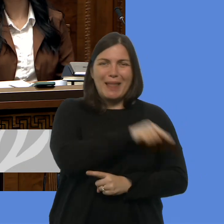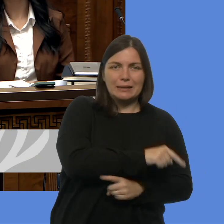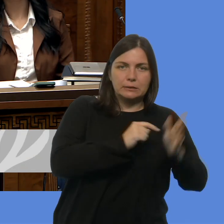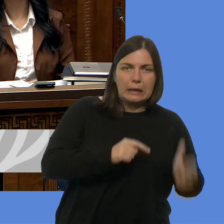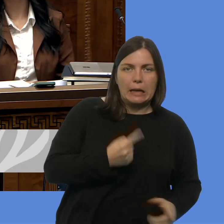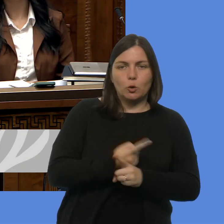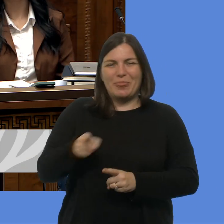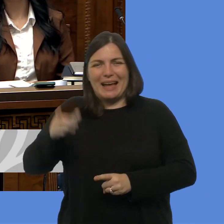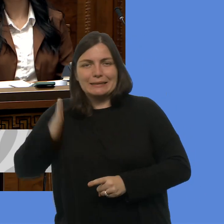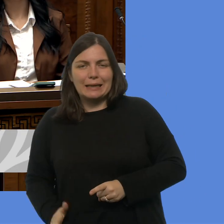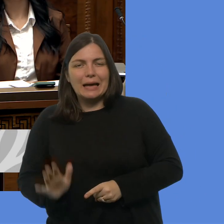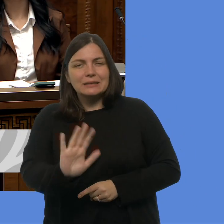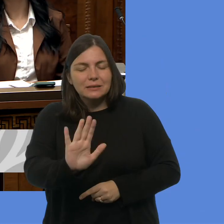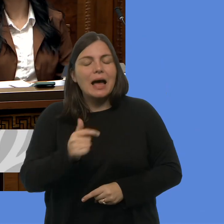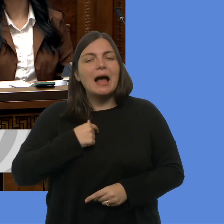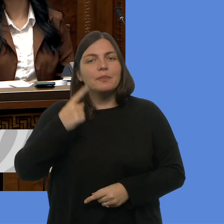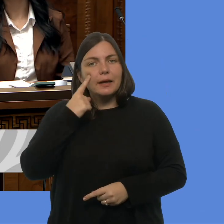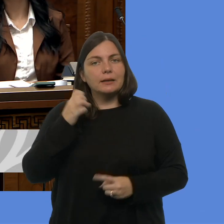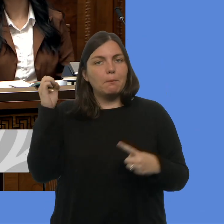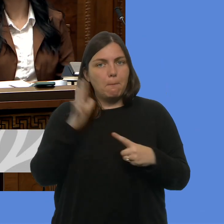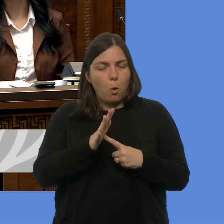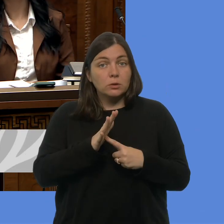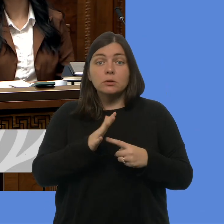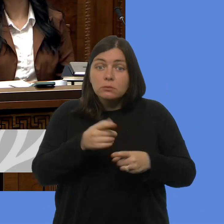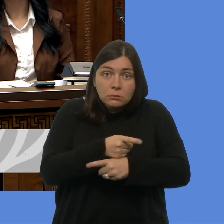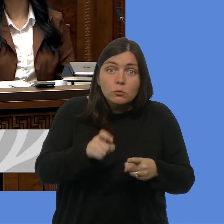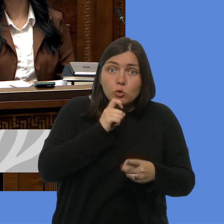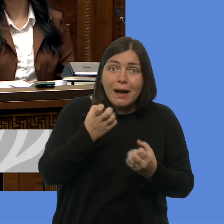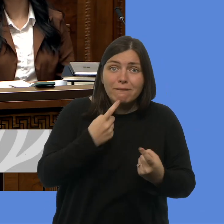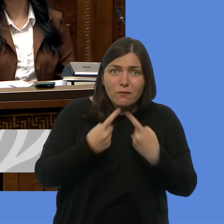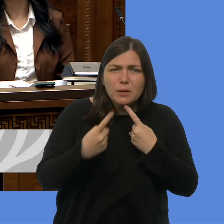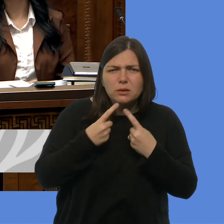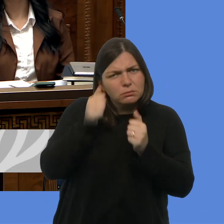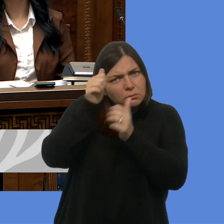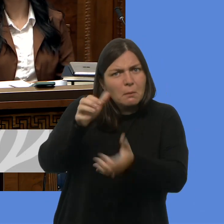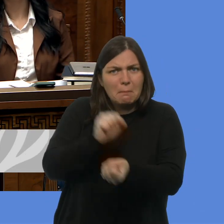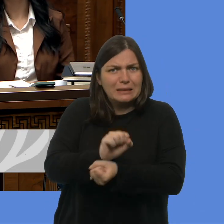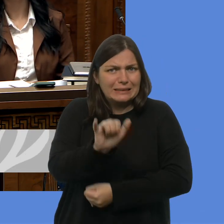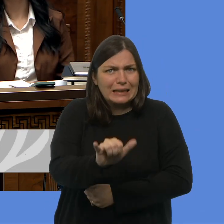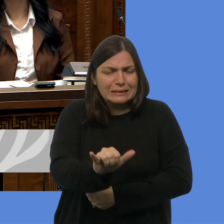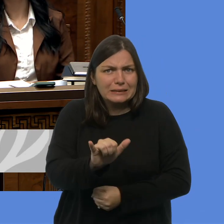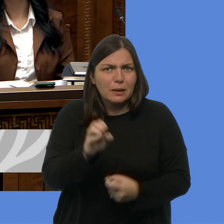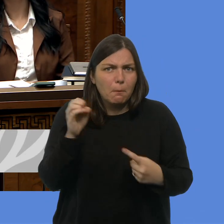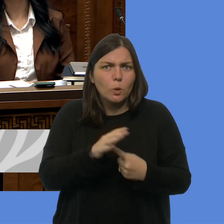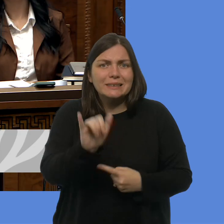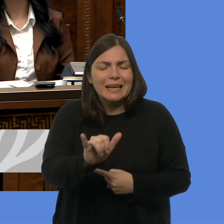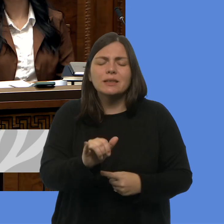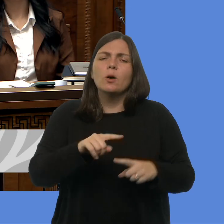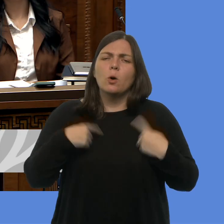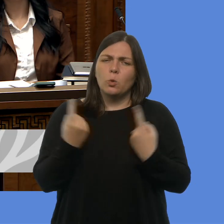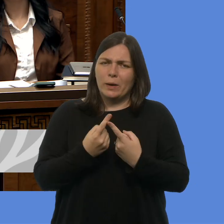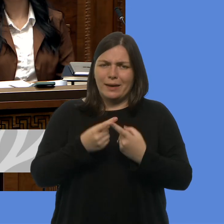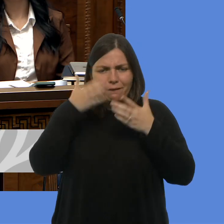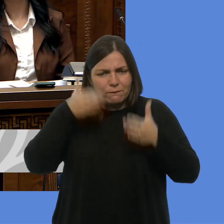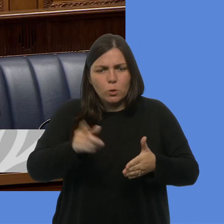that we deal with the past holistically. I think it's important that people information do come forward. I think it's important that we find a way to heal the wounds of the past, but we'll